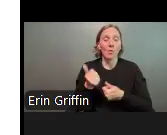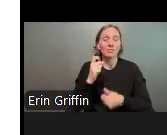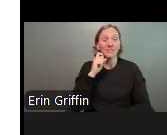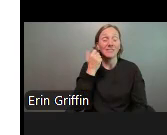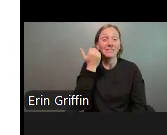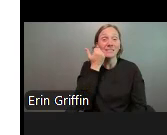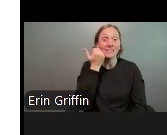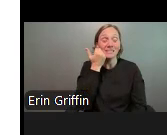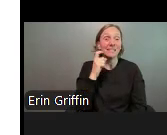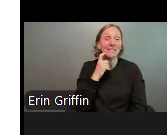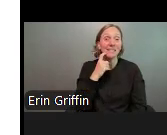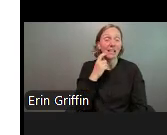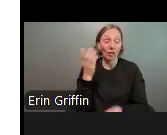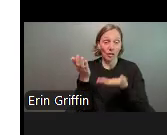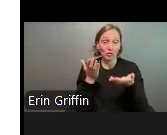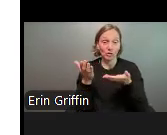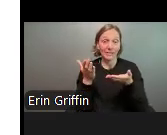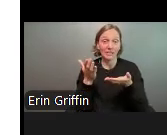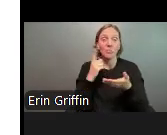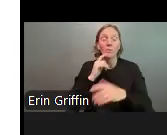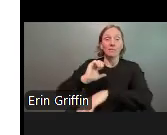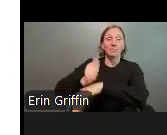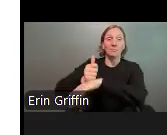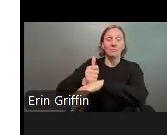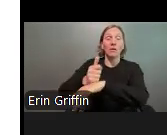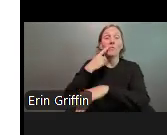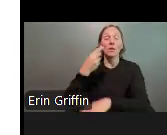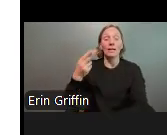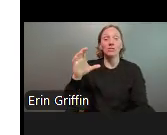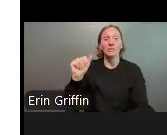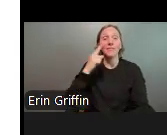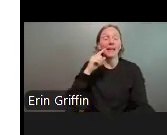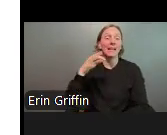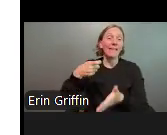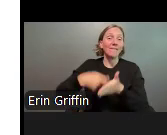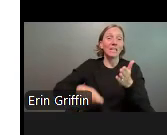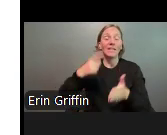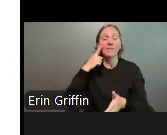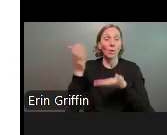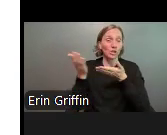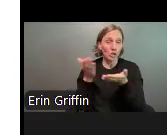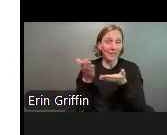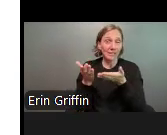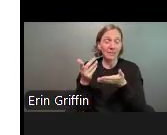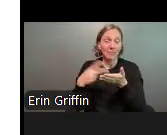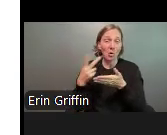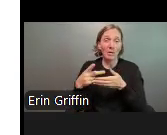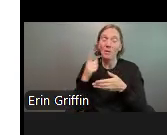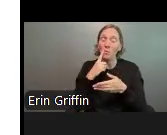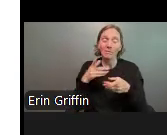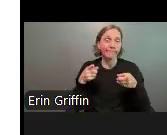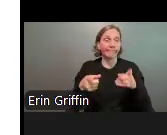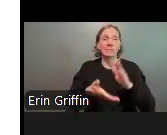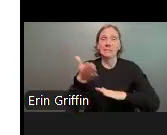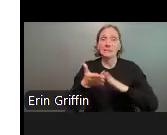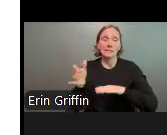are set up directly with Healthcare Authority through our fee-for-service program. This is going to operate in the same way as it does